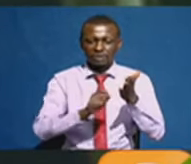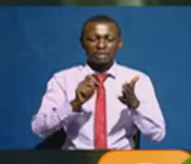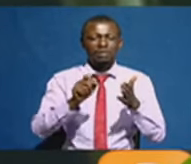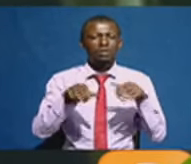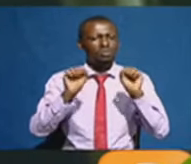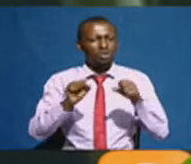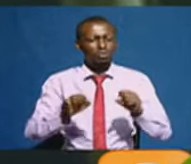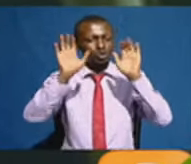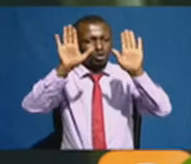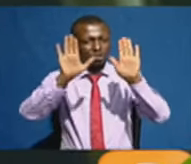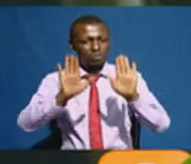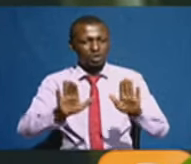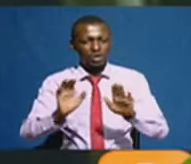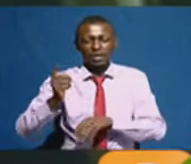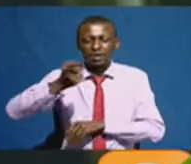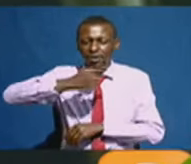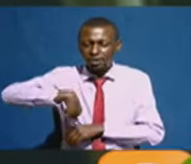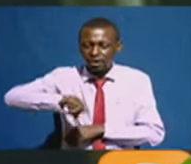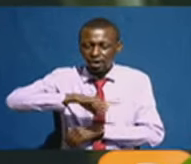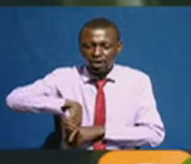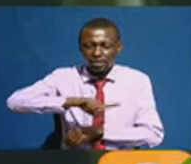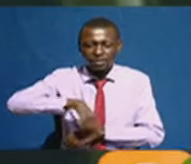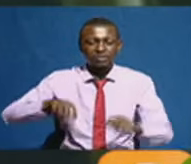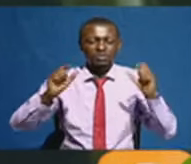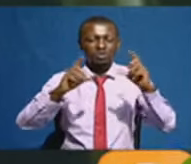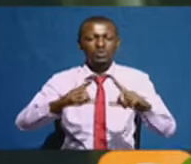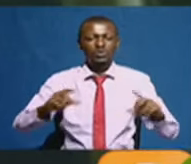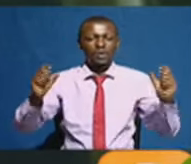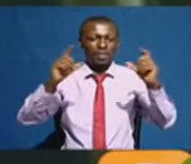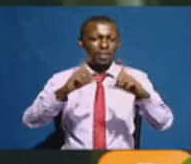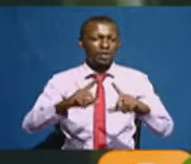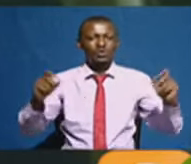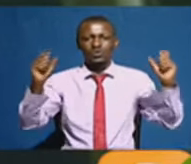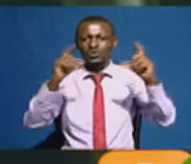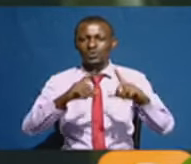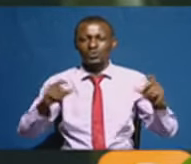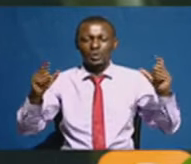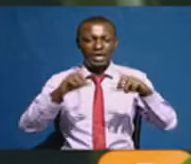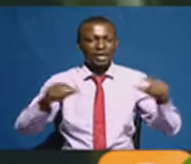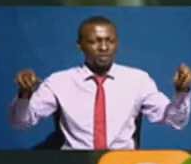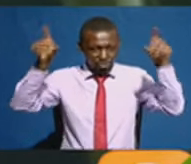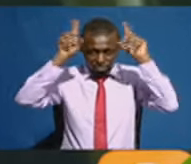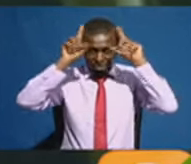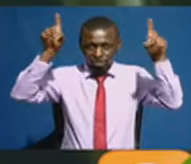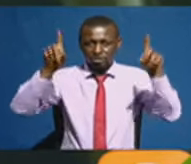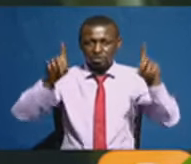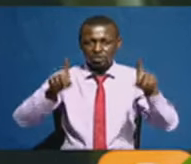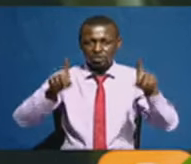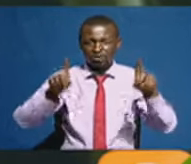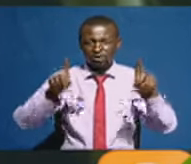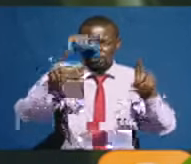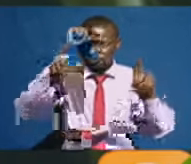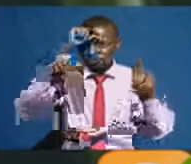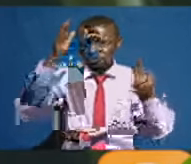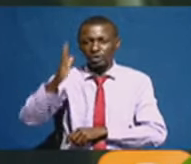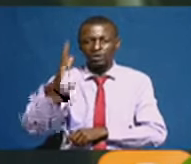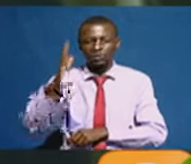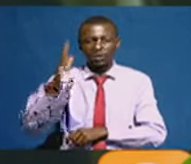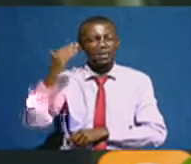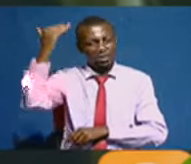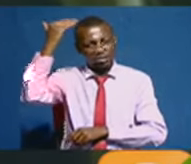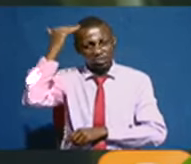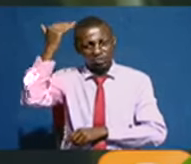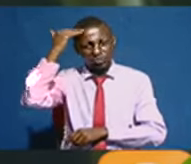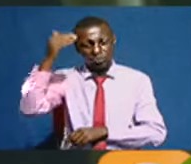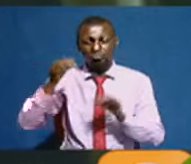So for us to be here talking about a decision that now governors again all it cannot